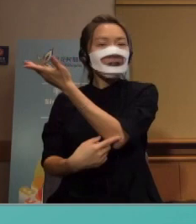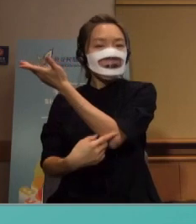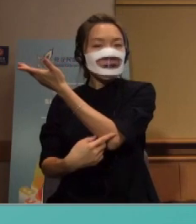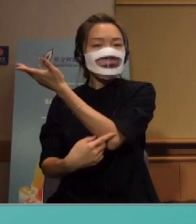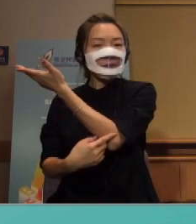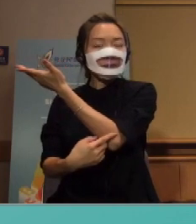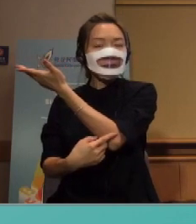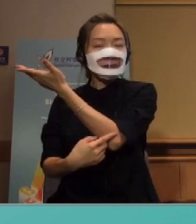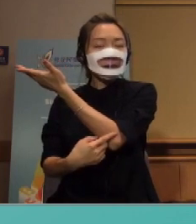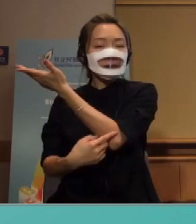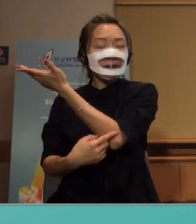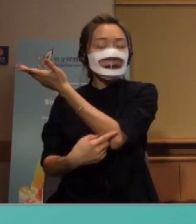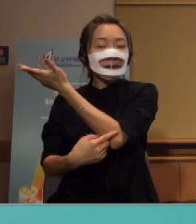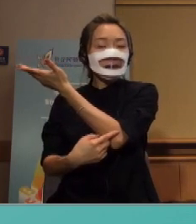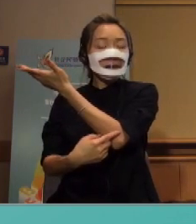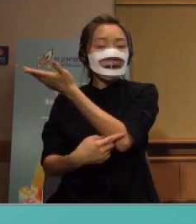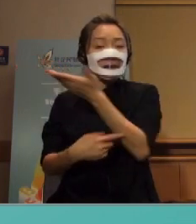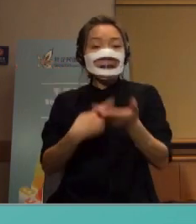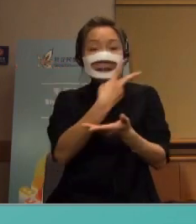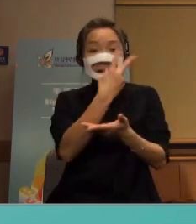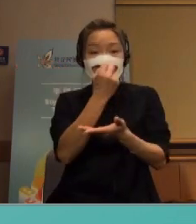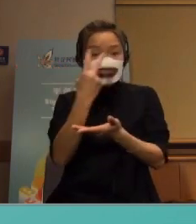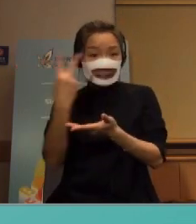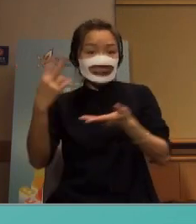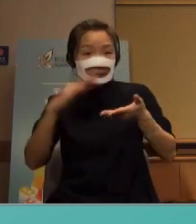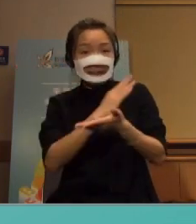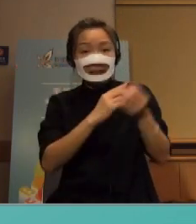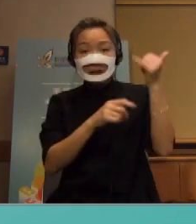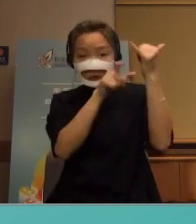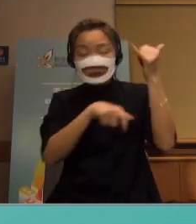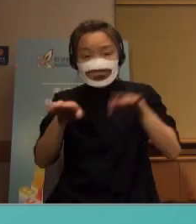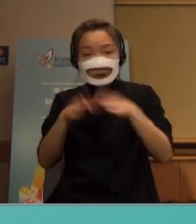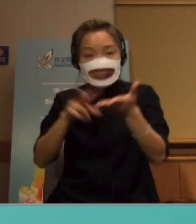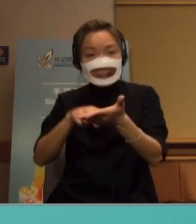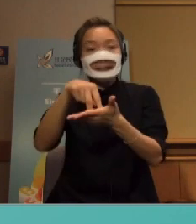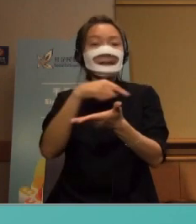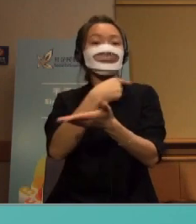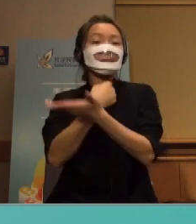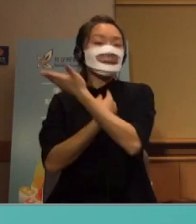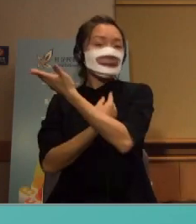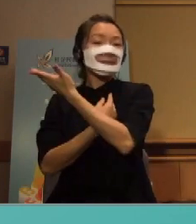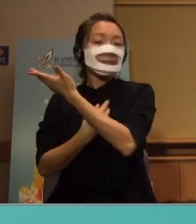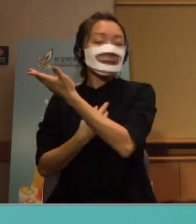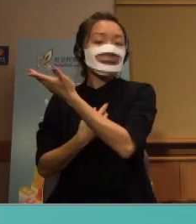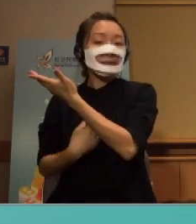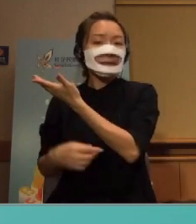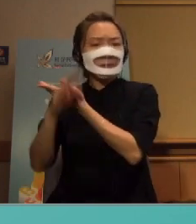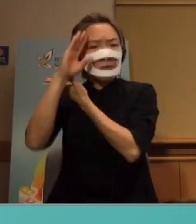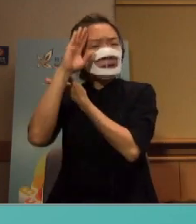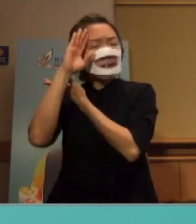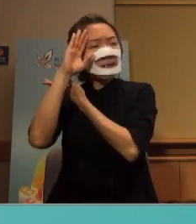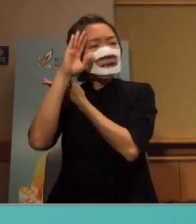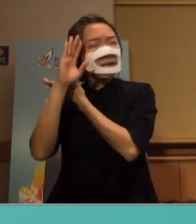June. So let me tell you guys what we do. So sorry that we have the content in Chinese, but I'm going